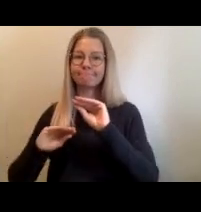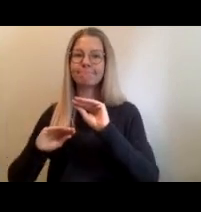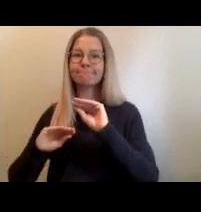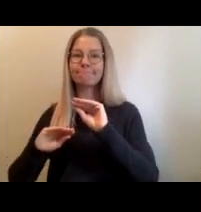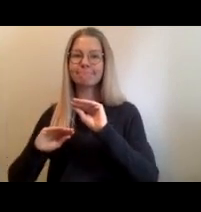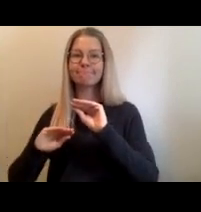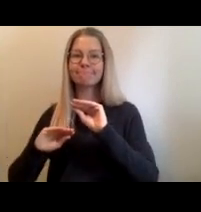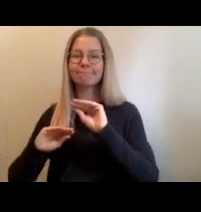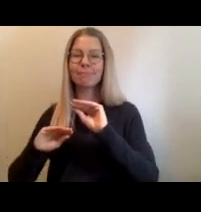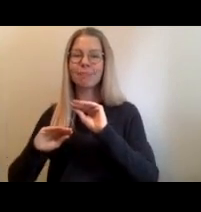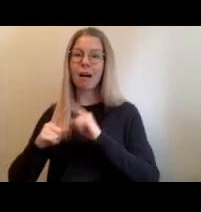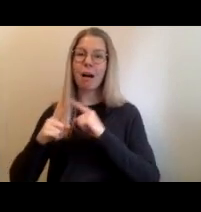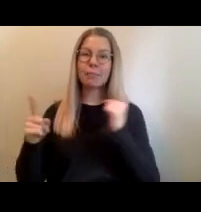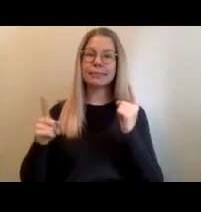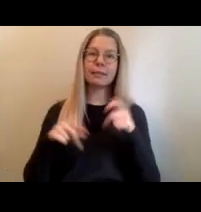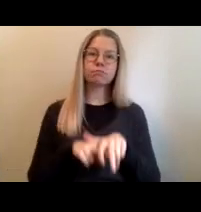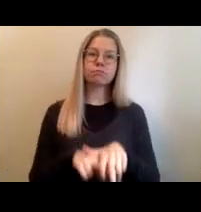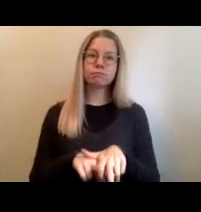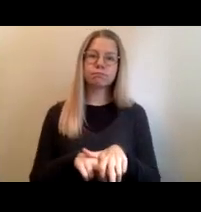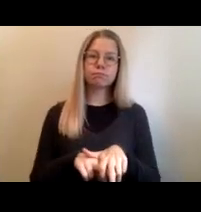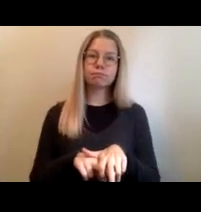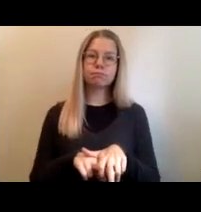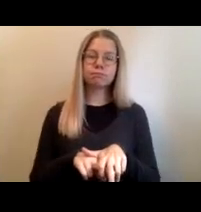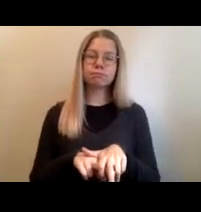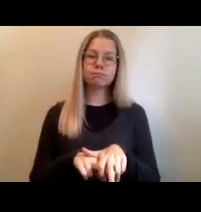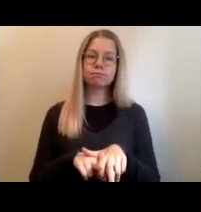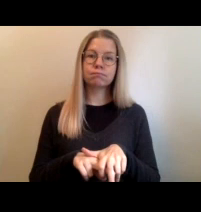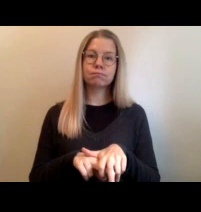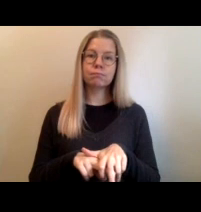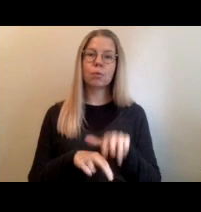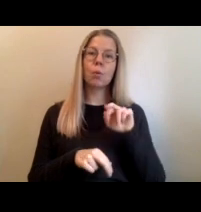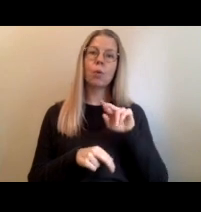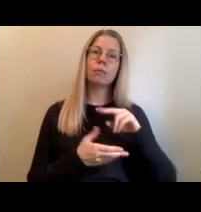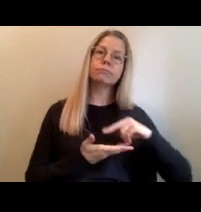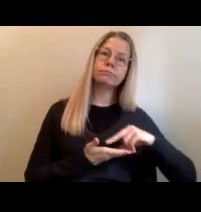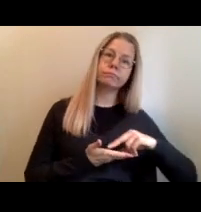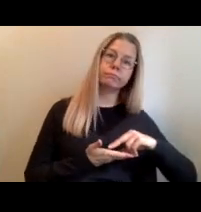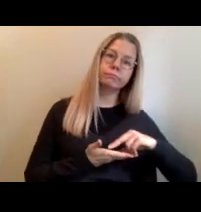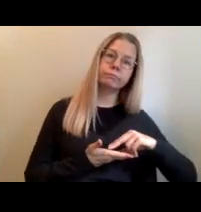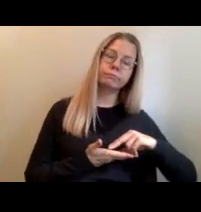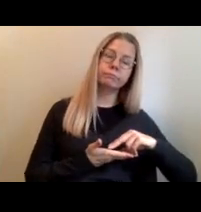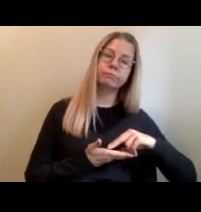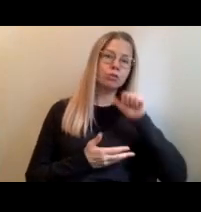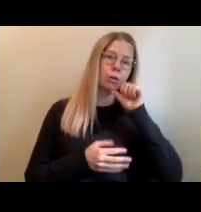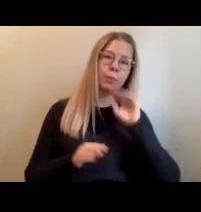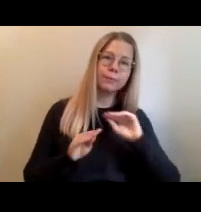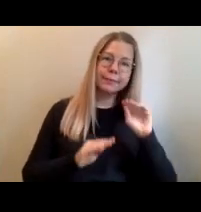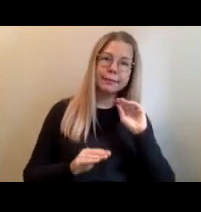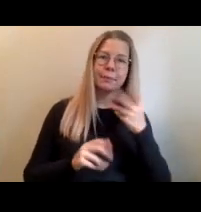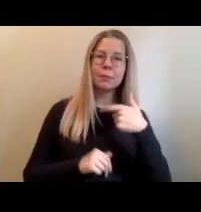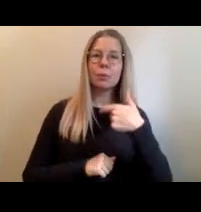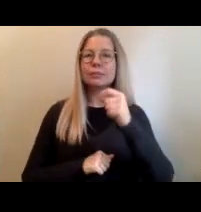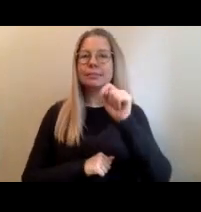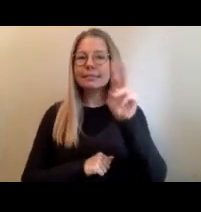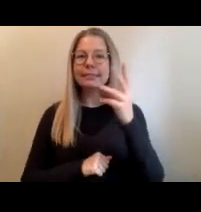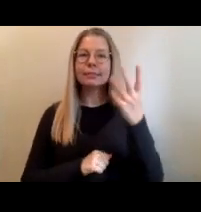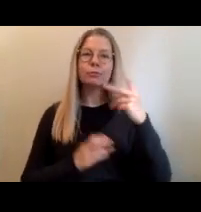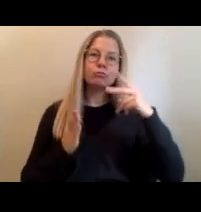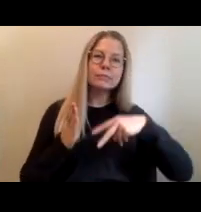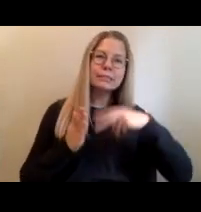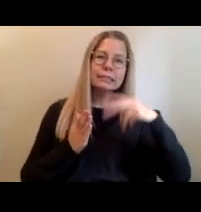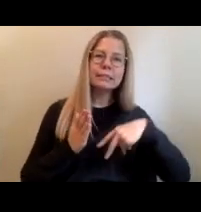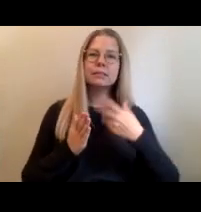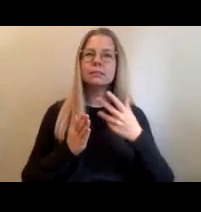is sedentary time. Time when we're sitting down, not active, watching TV, reading, doing